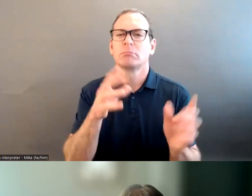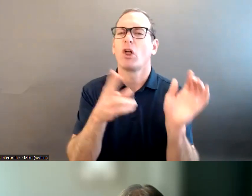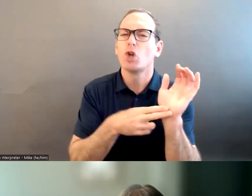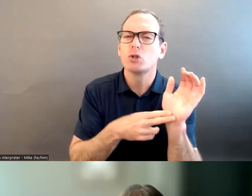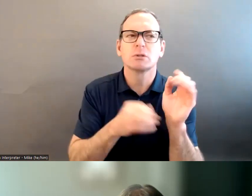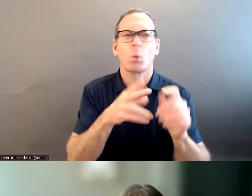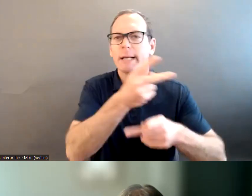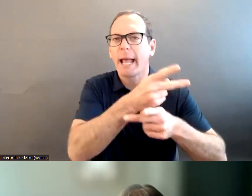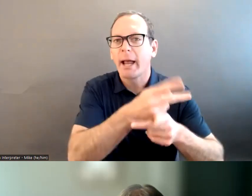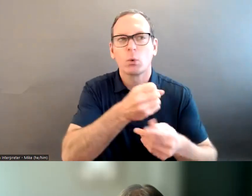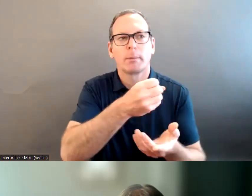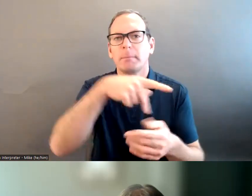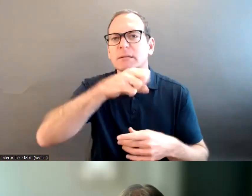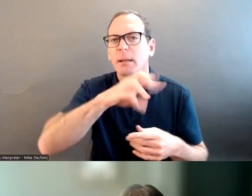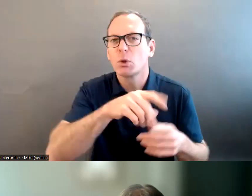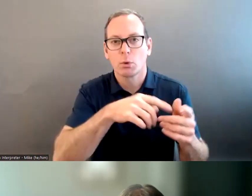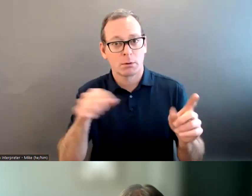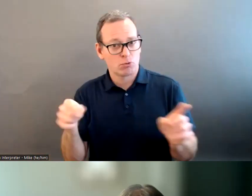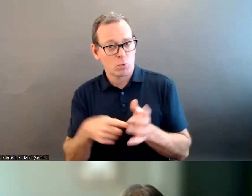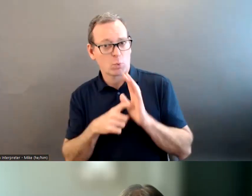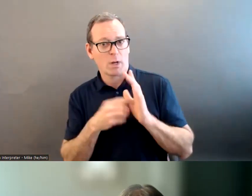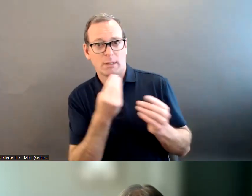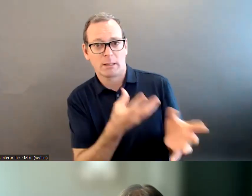Is that possible?